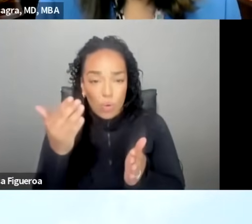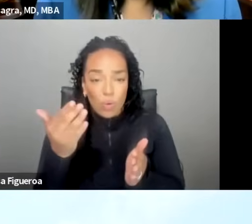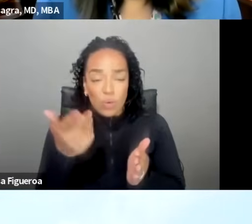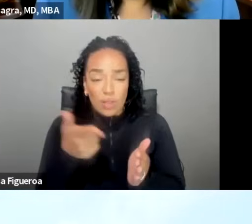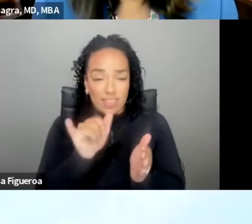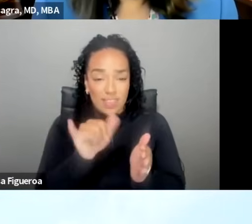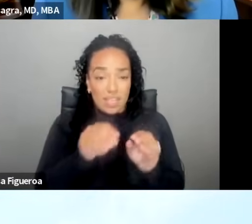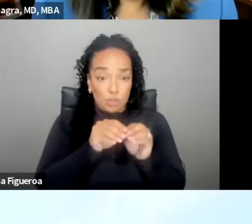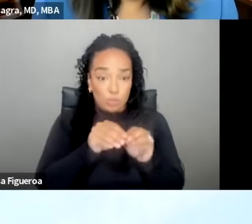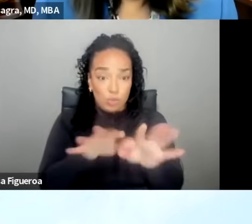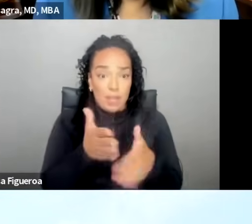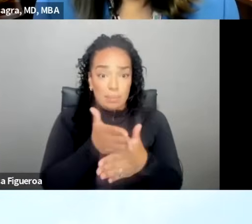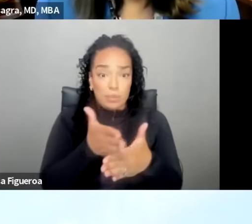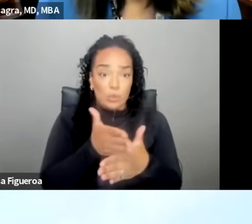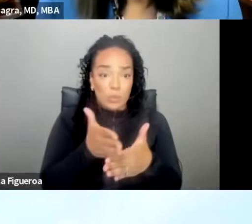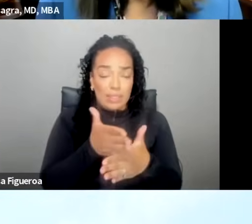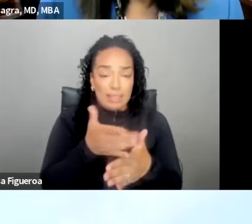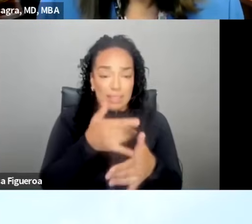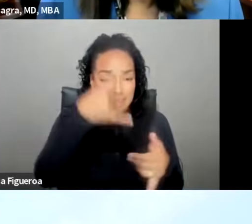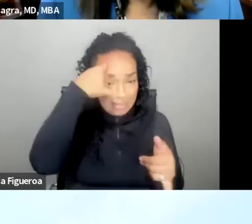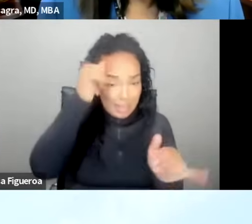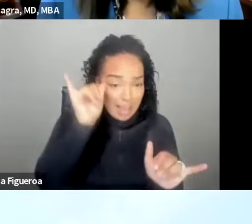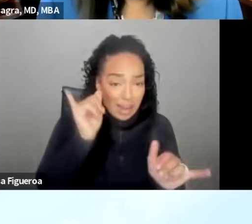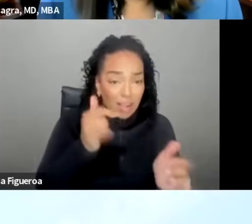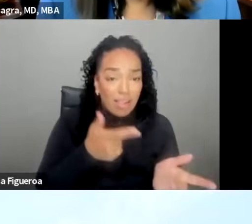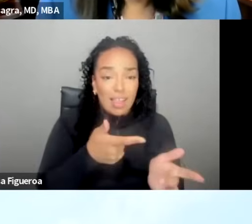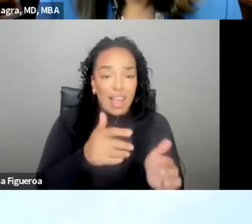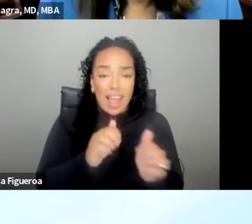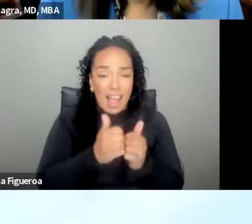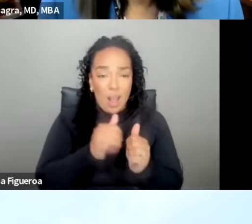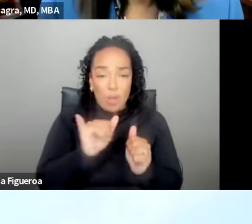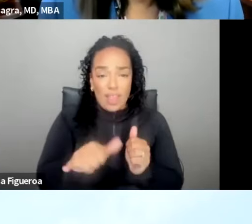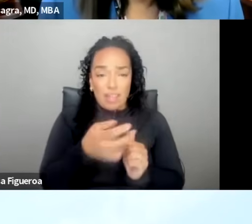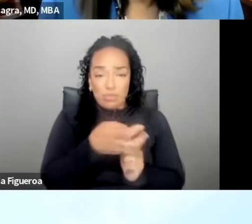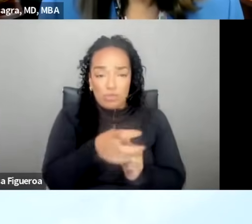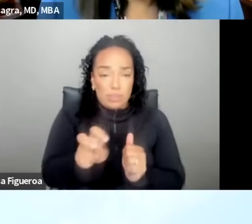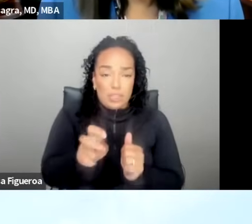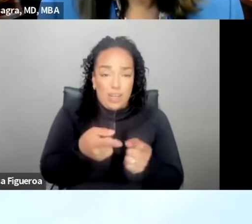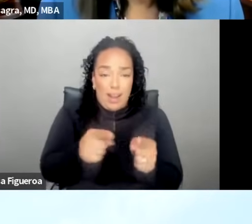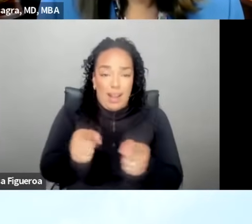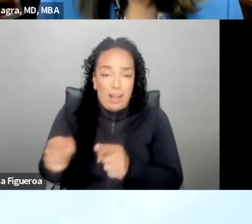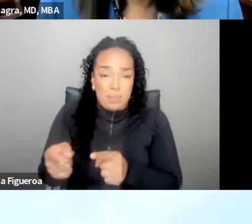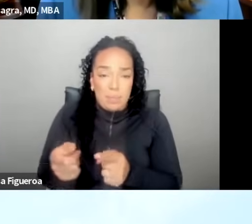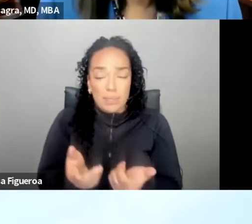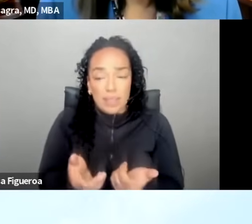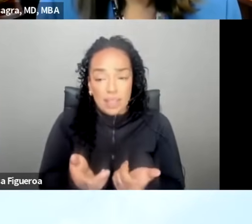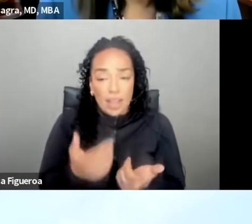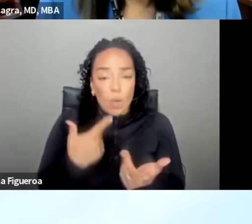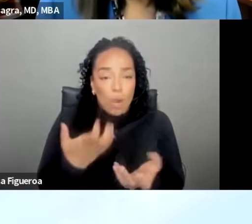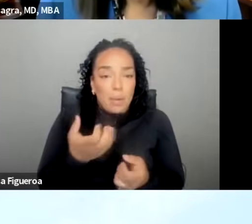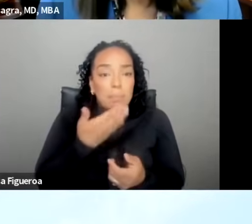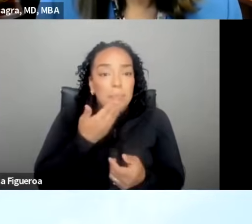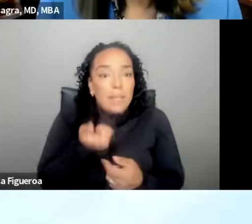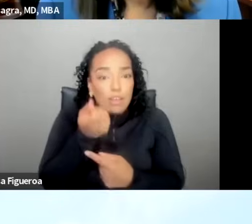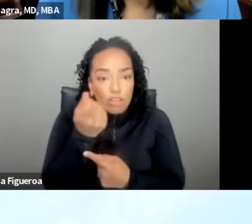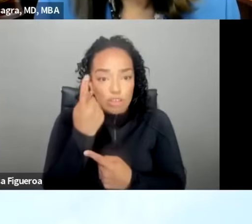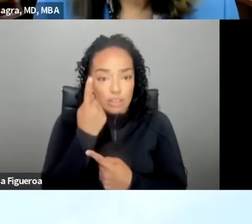cattle? Do we have a sense of how that transmission is occurring and what some of the studies are to better understand